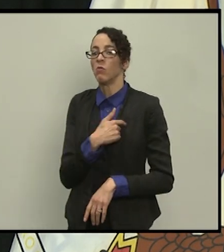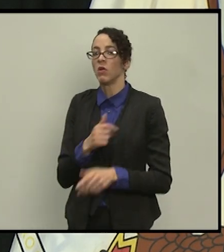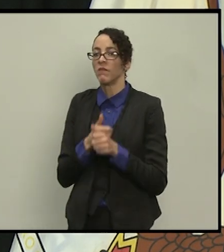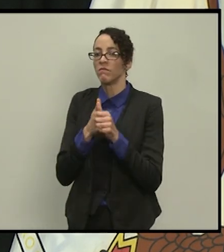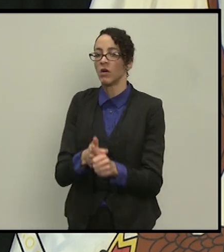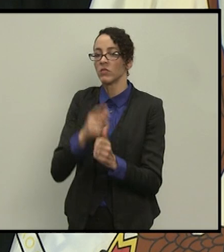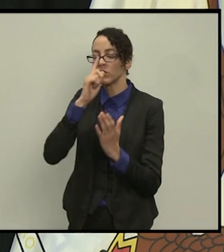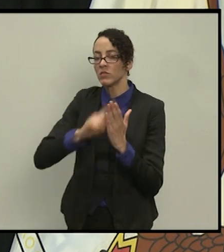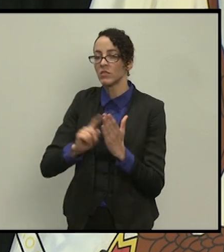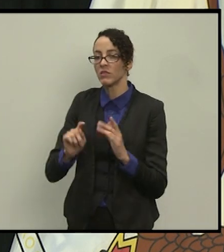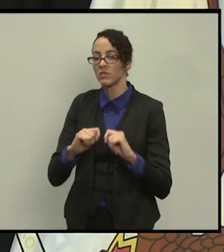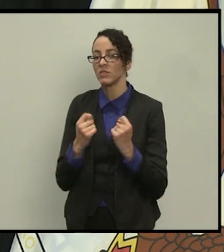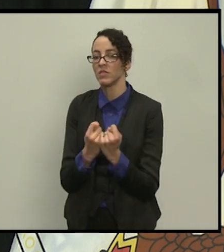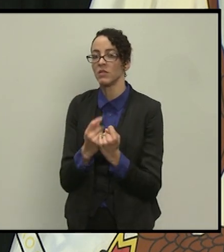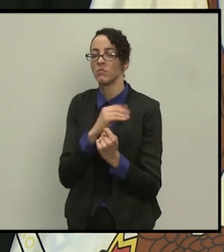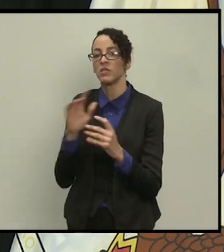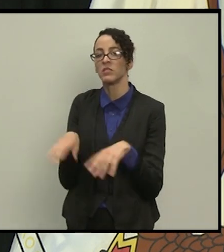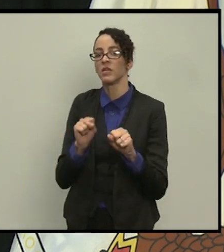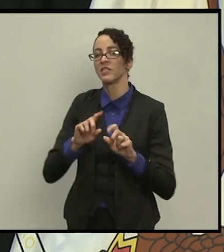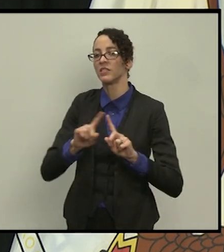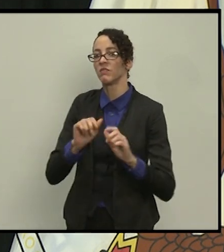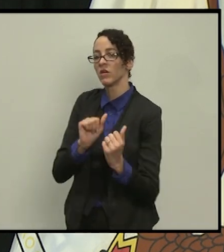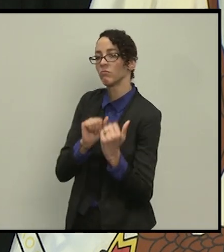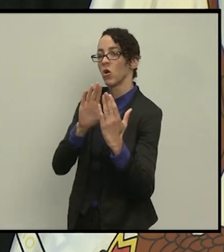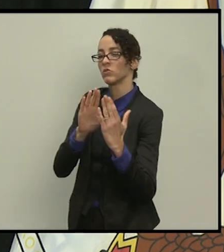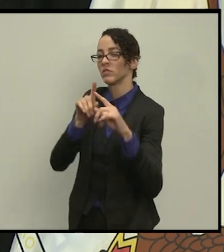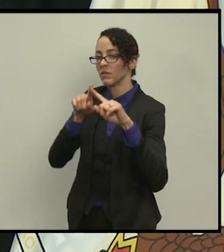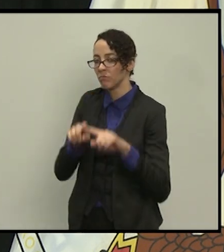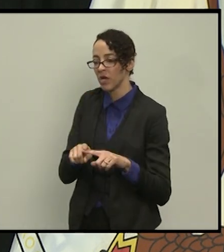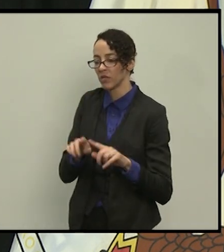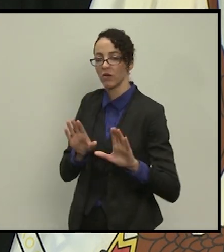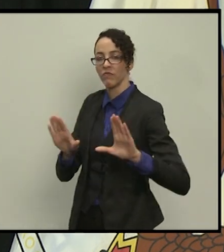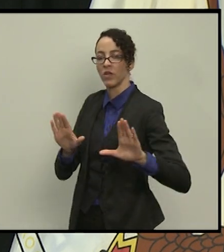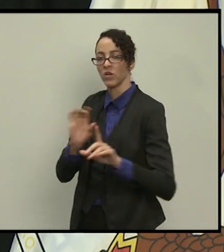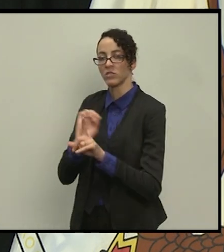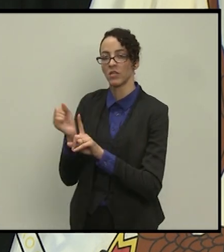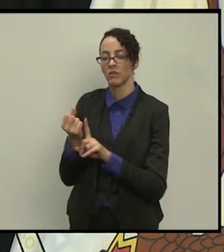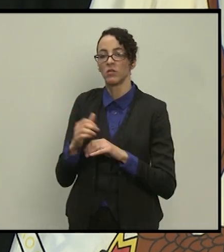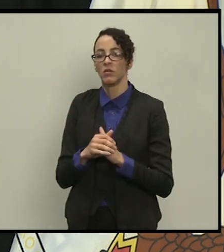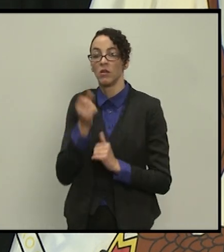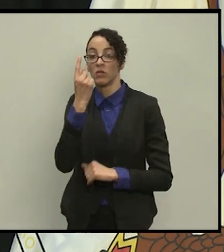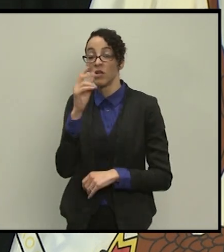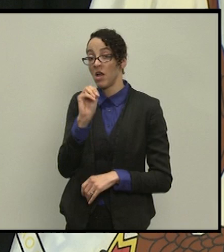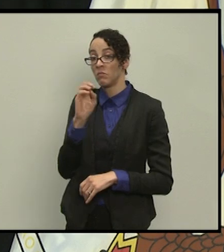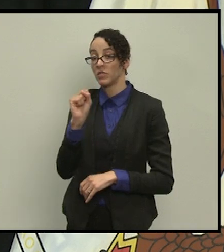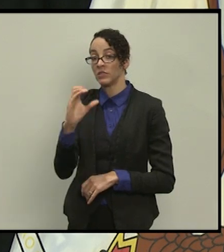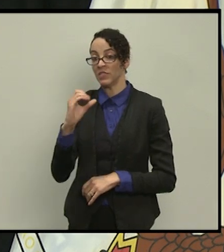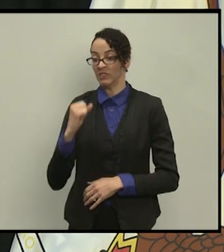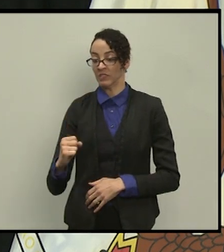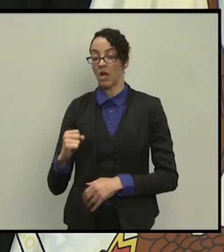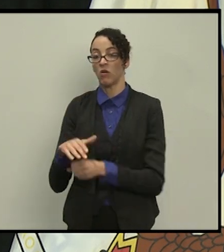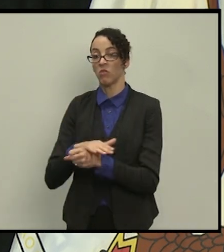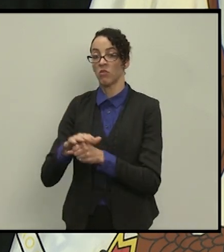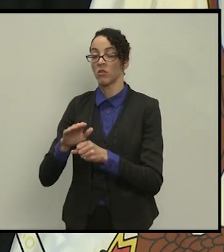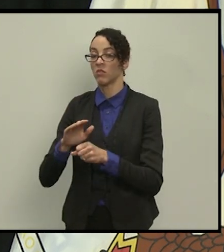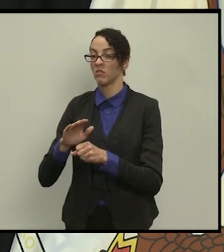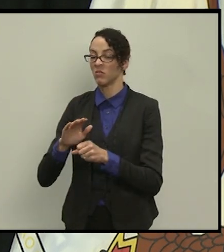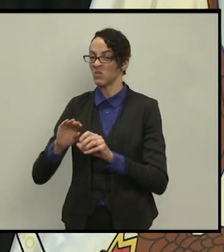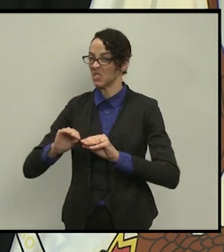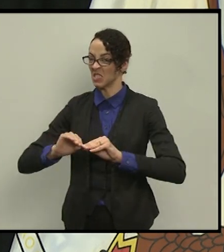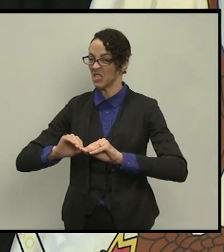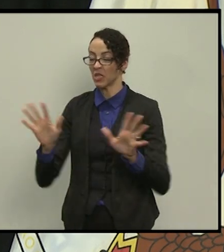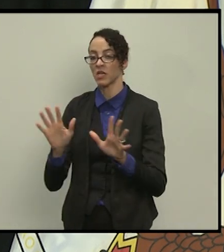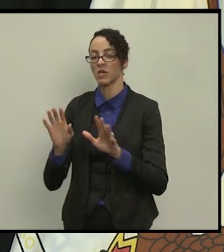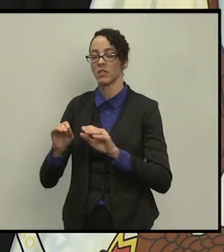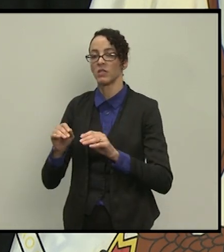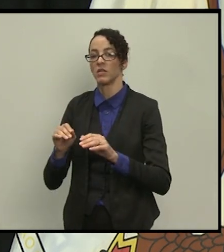on the circumstances. In MSC South, it became clear that there was a widespread outbreak, and that is why we tested